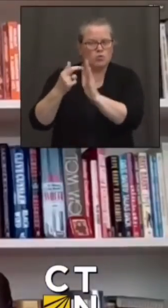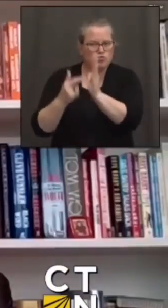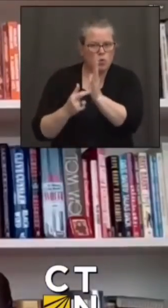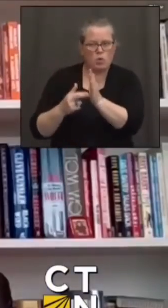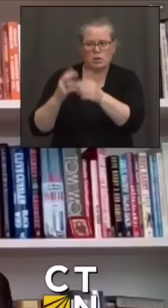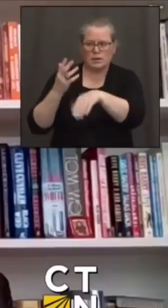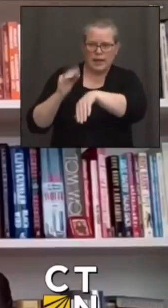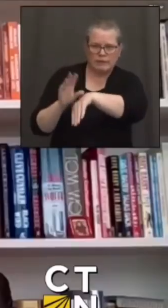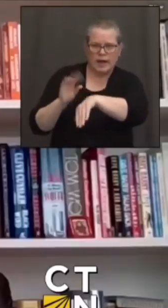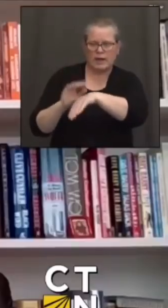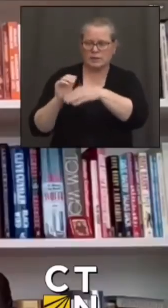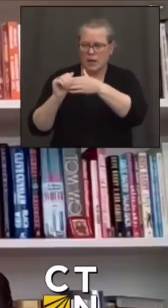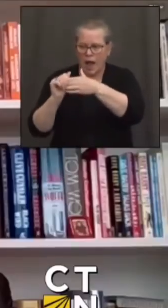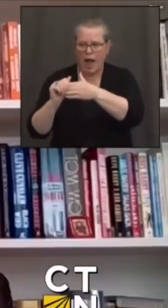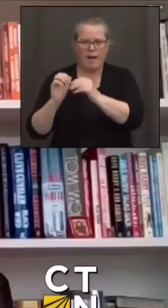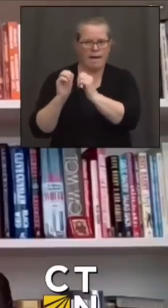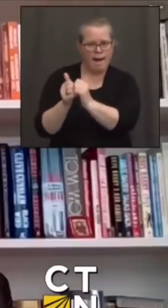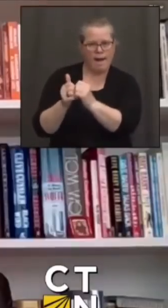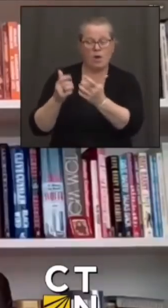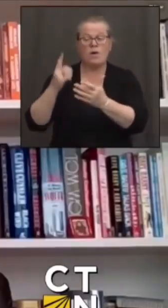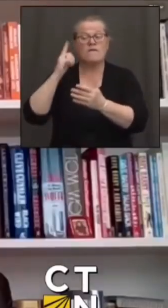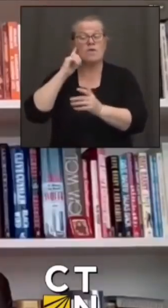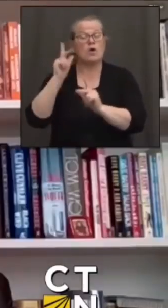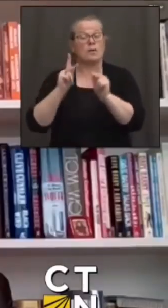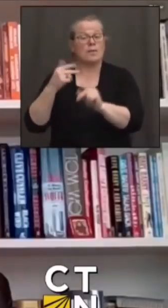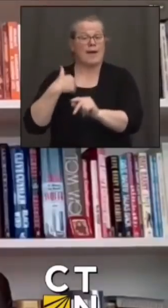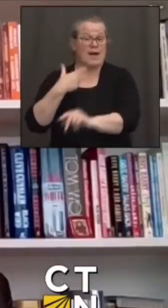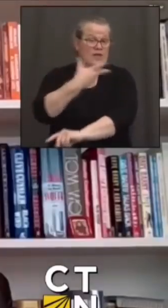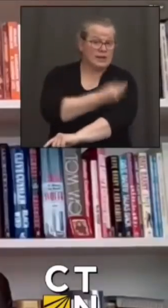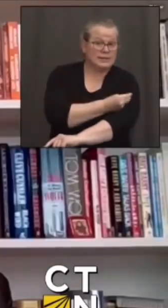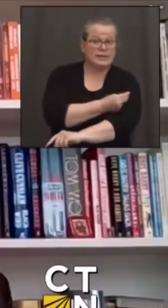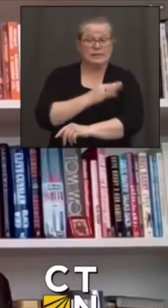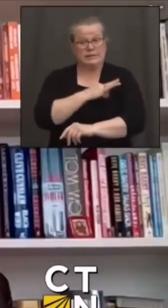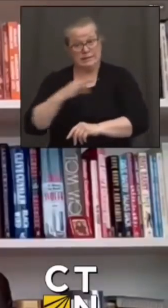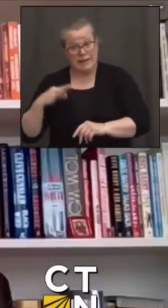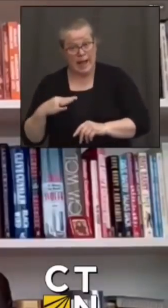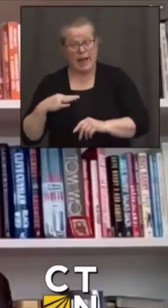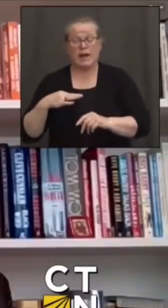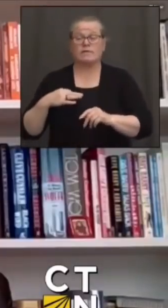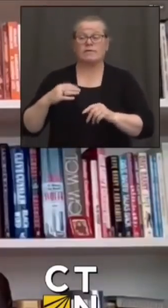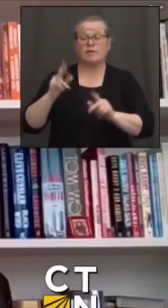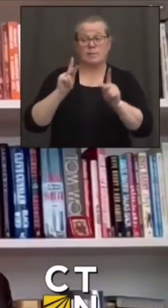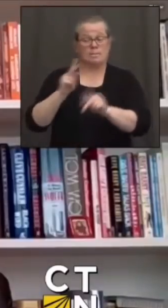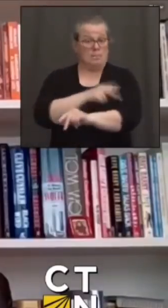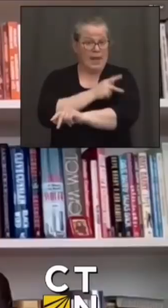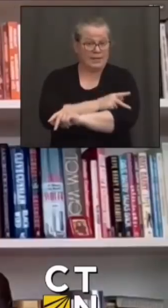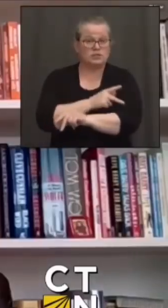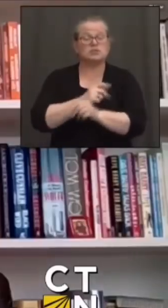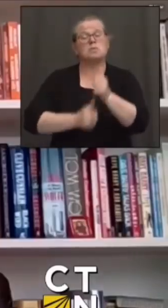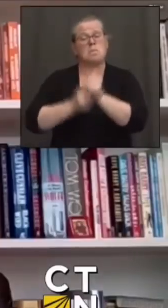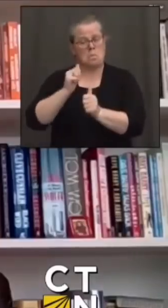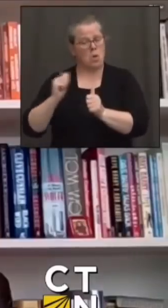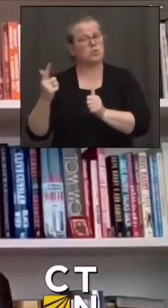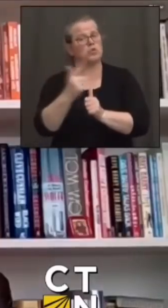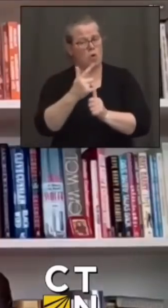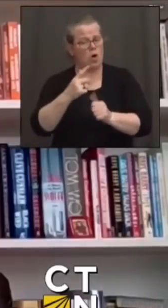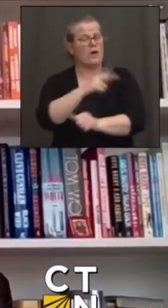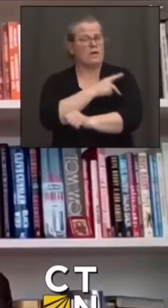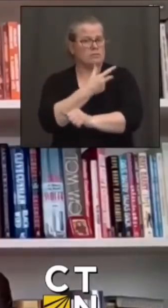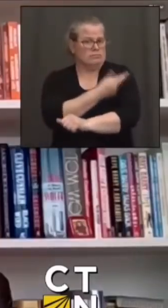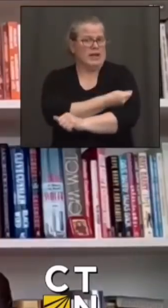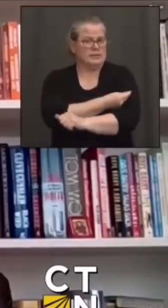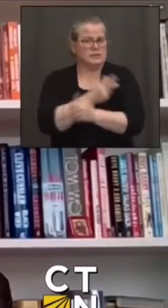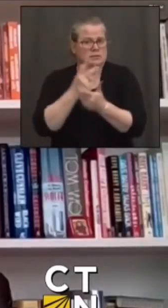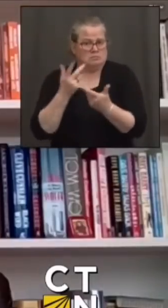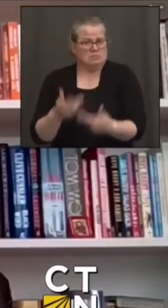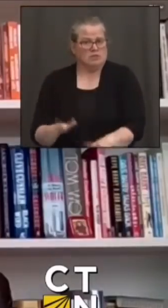and both in the visitors and most of the residents and staff being vaccinated. The guidance is pretty close